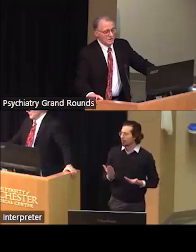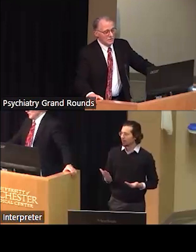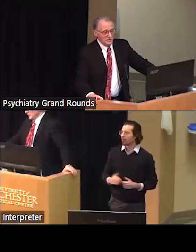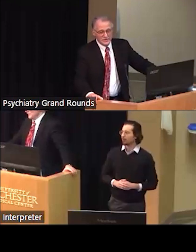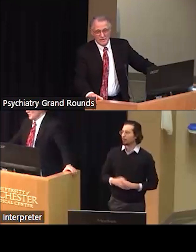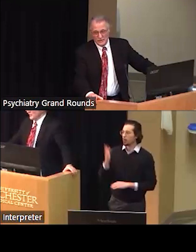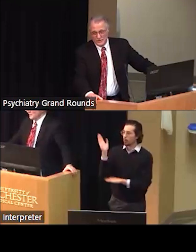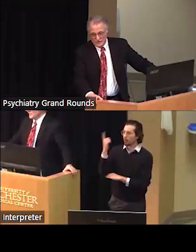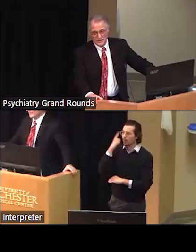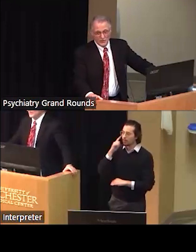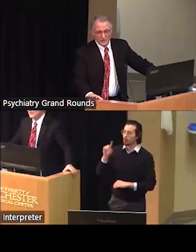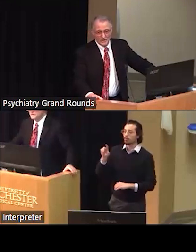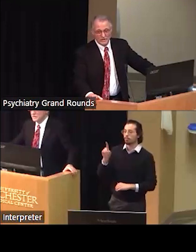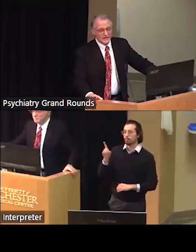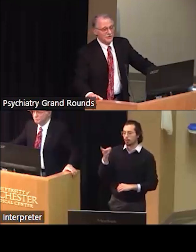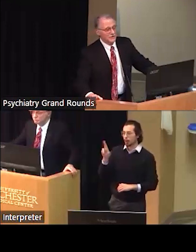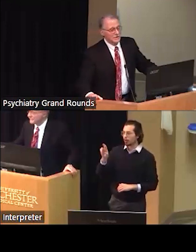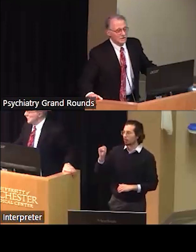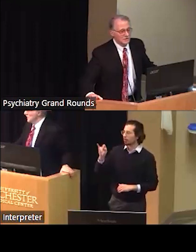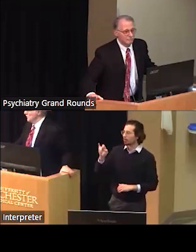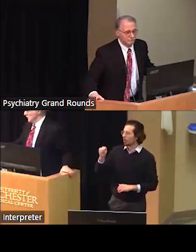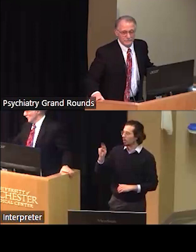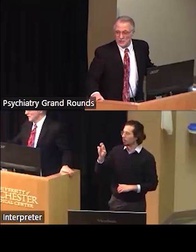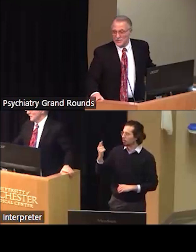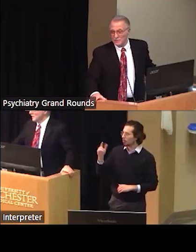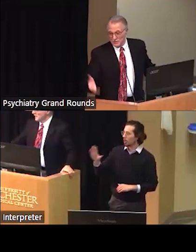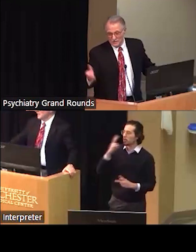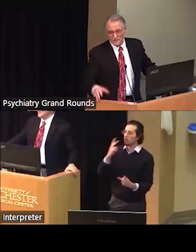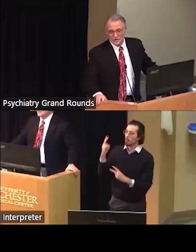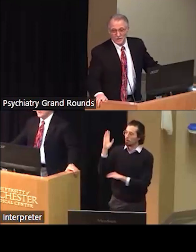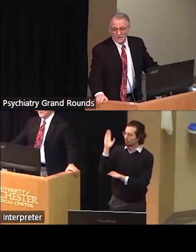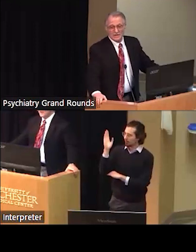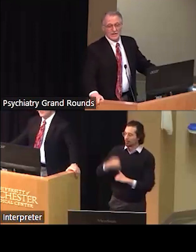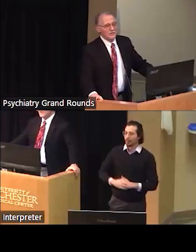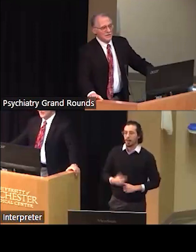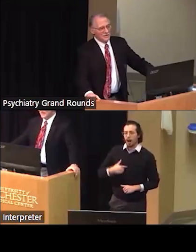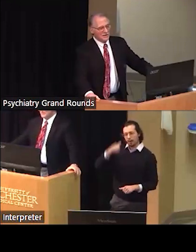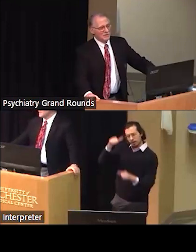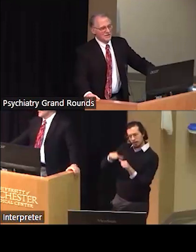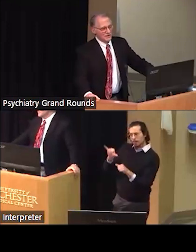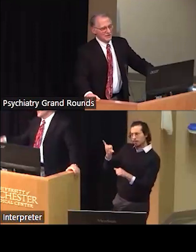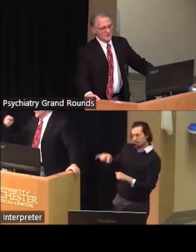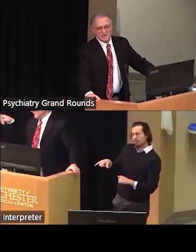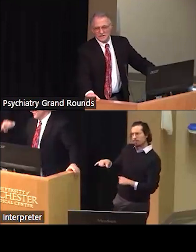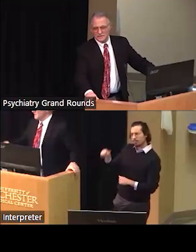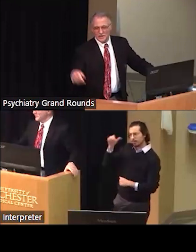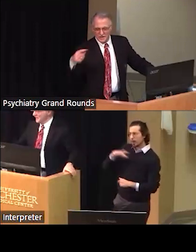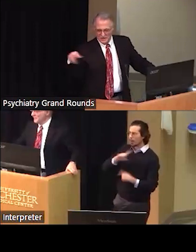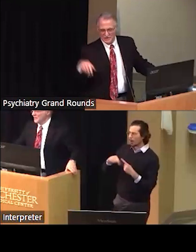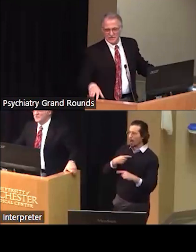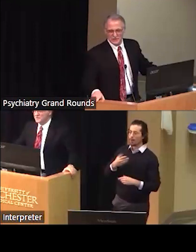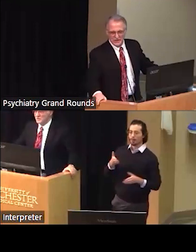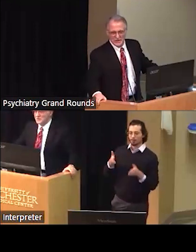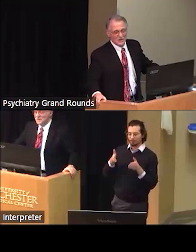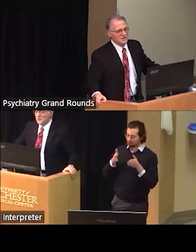of Mr. Steinberg's memorial lecture. I remember him when I was walking